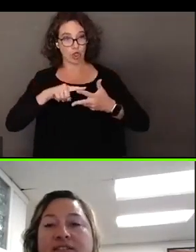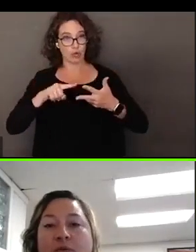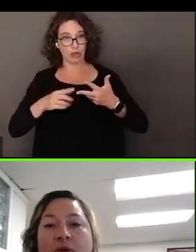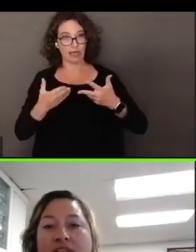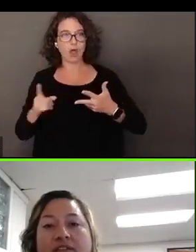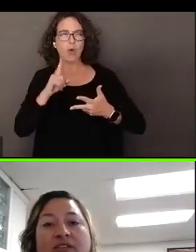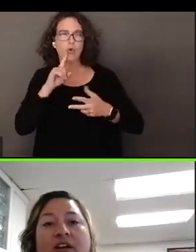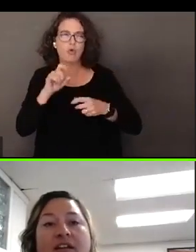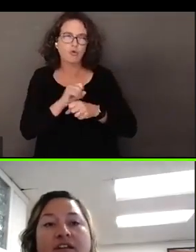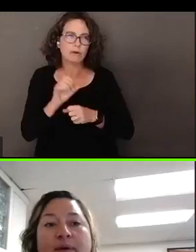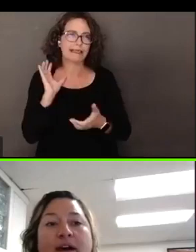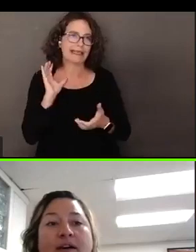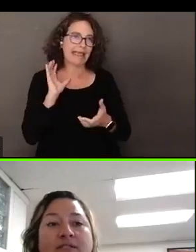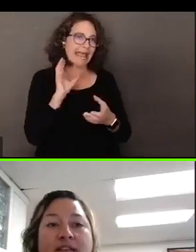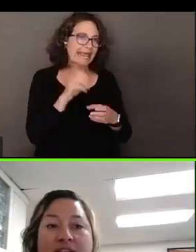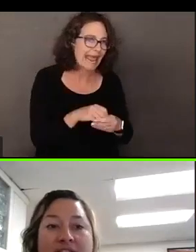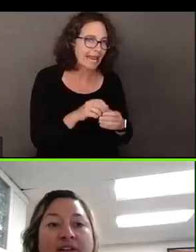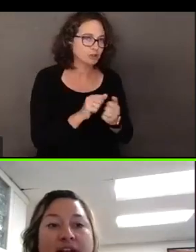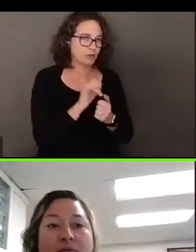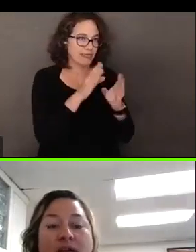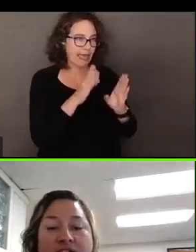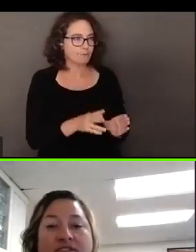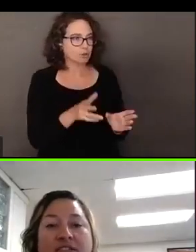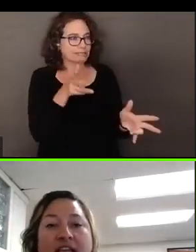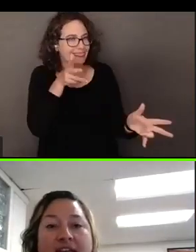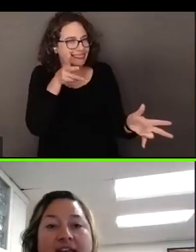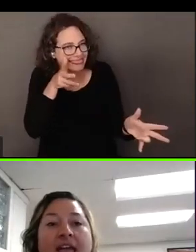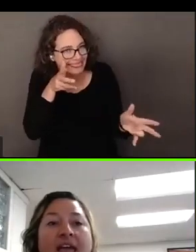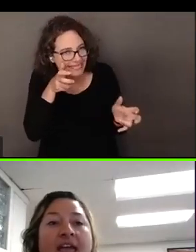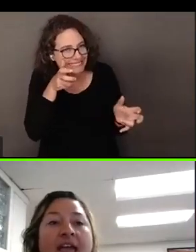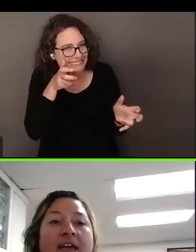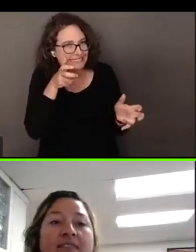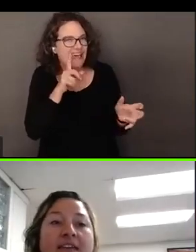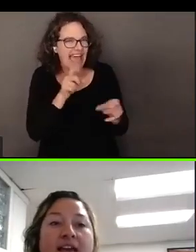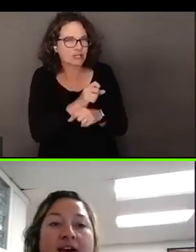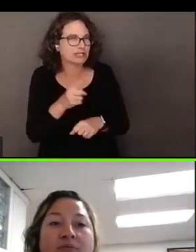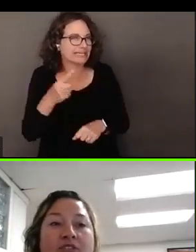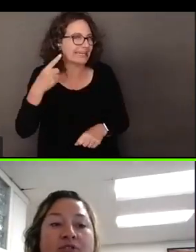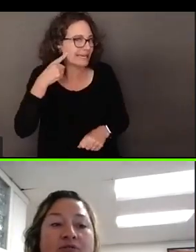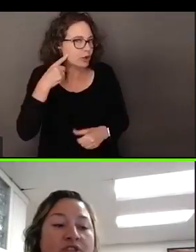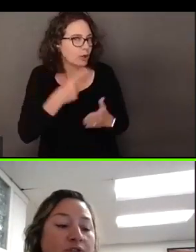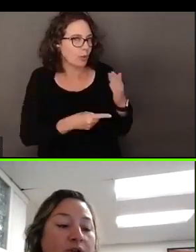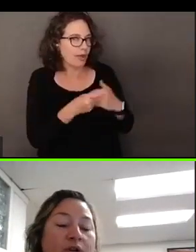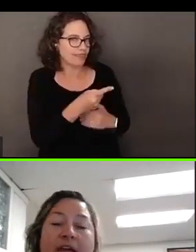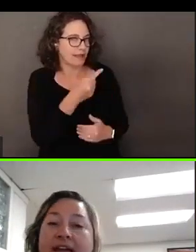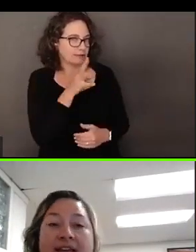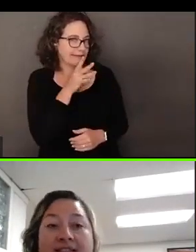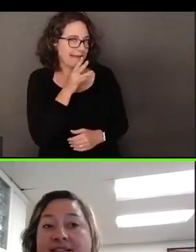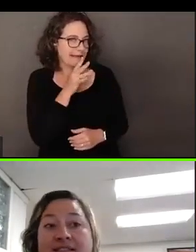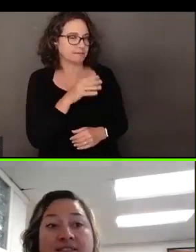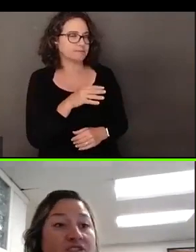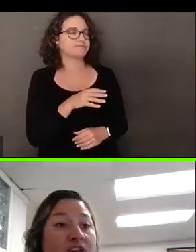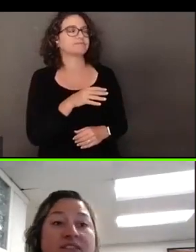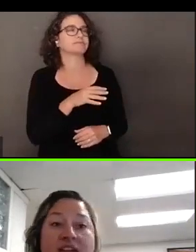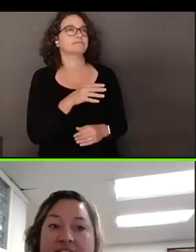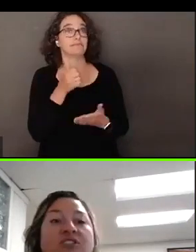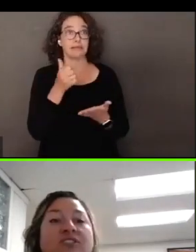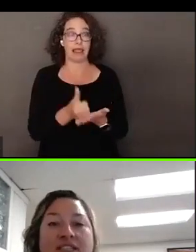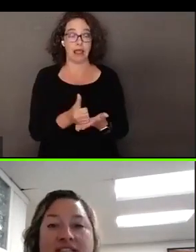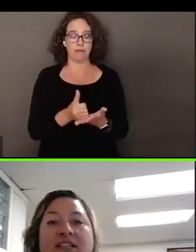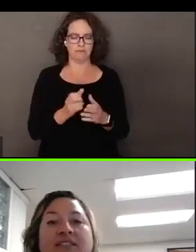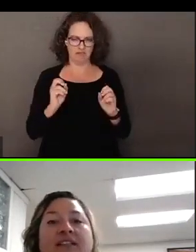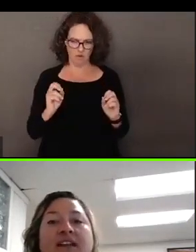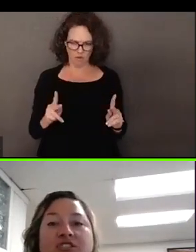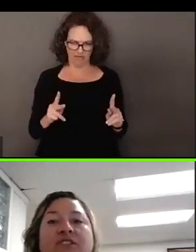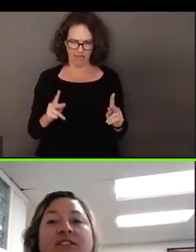person, listen to what they're talking about, hearing what they're saying. And then helps you to, okay, is this just, I